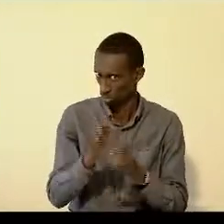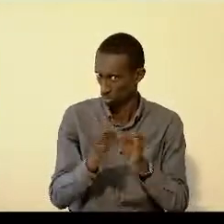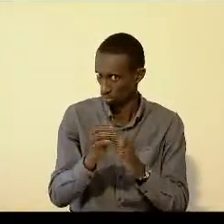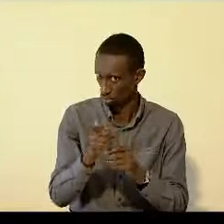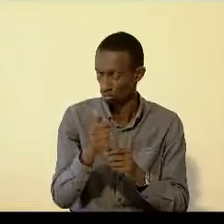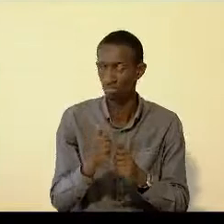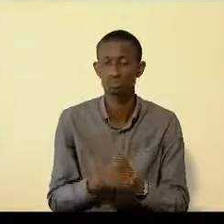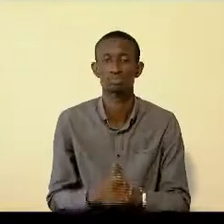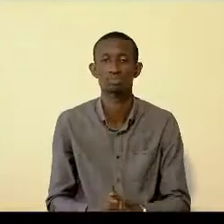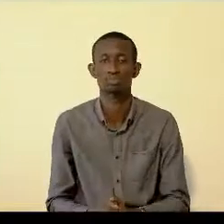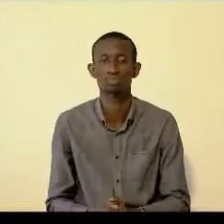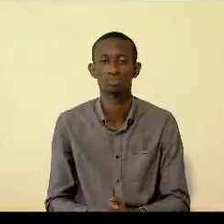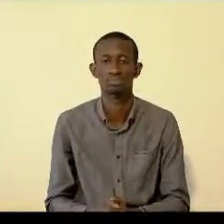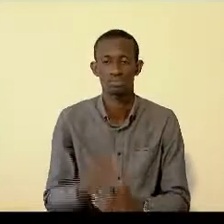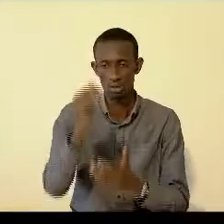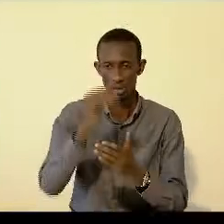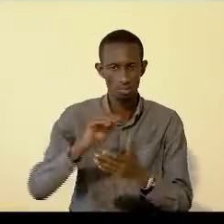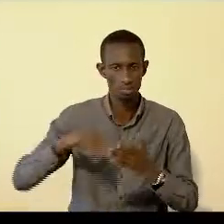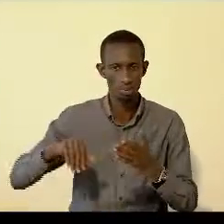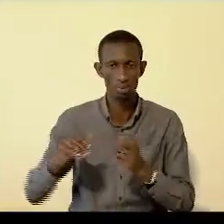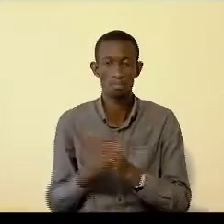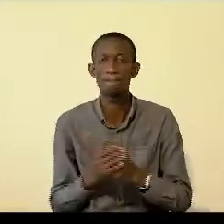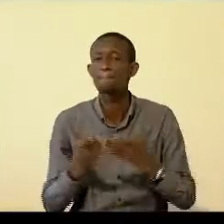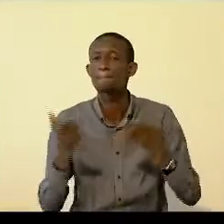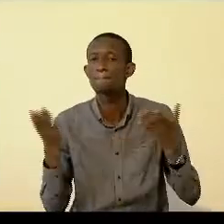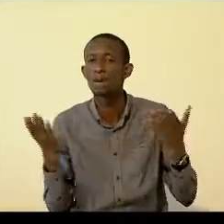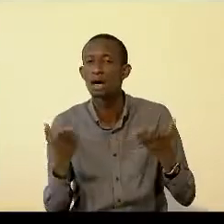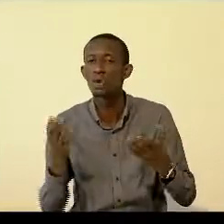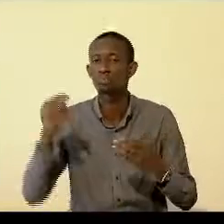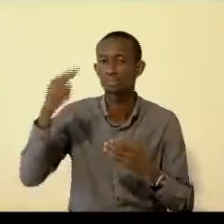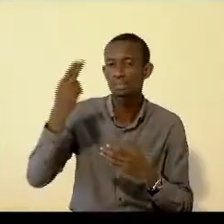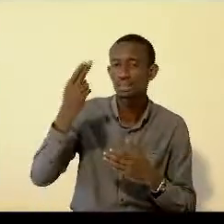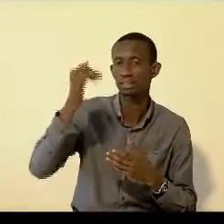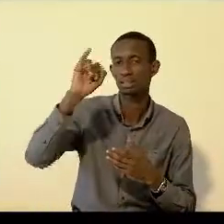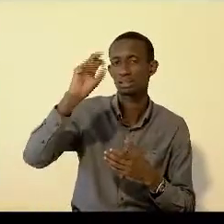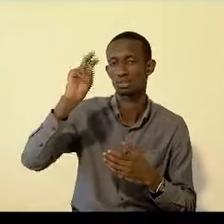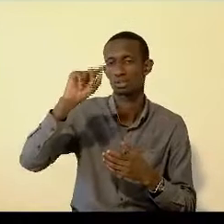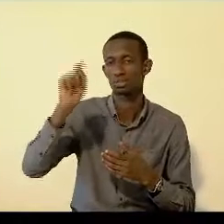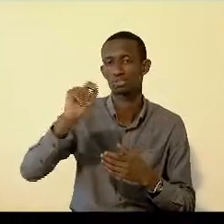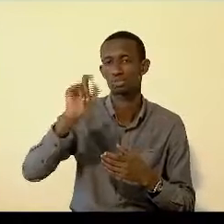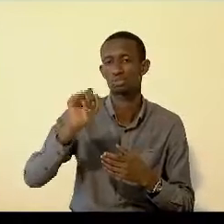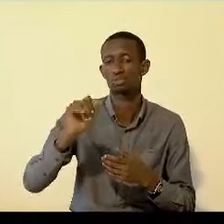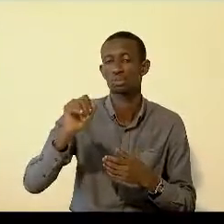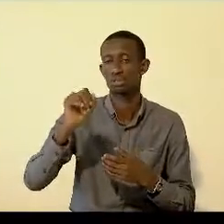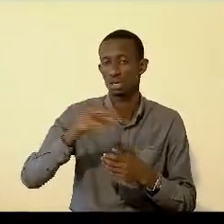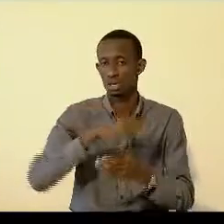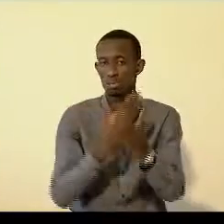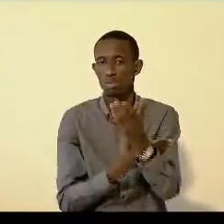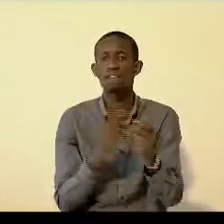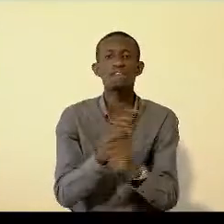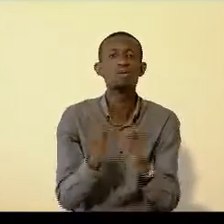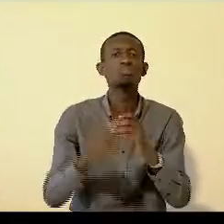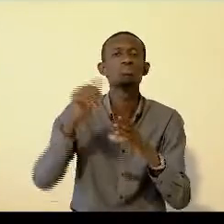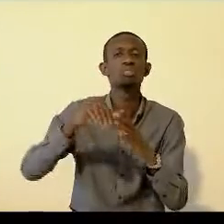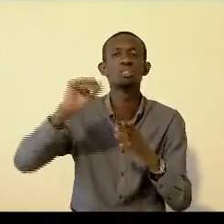answer. And the last, how does second ionization energy vary in the